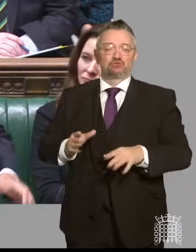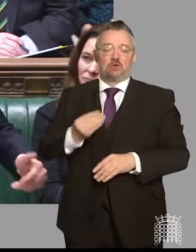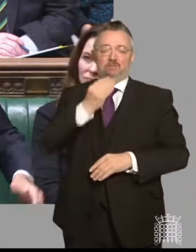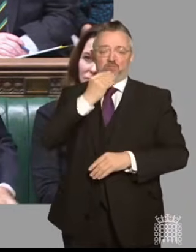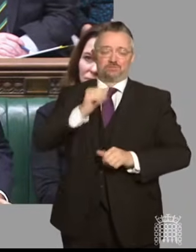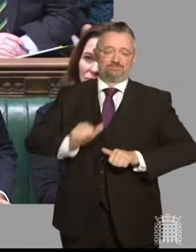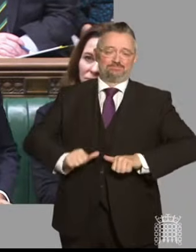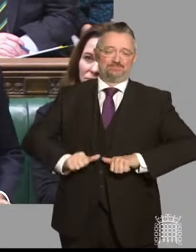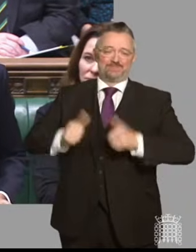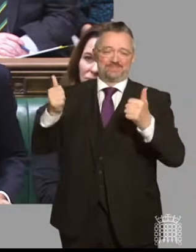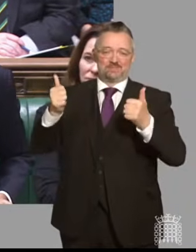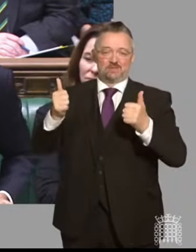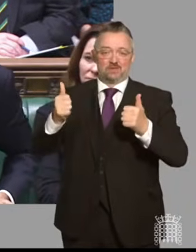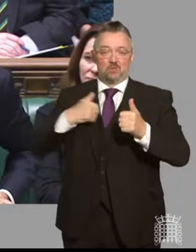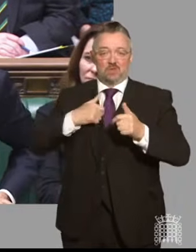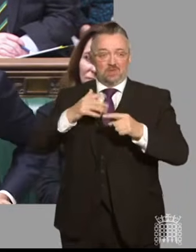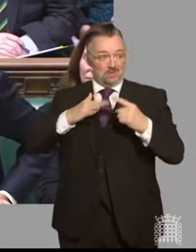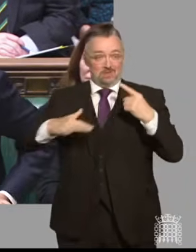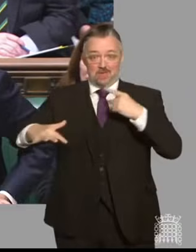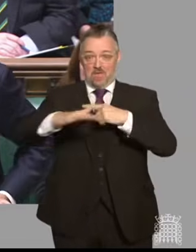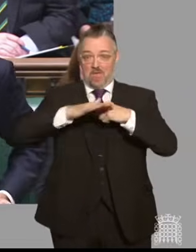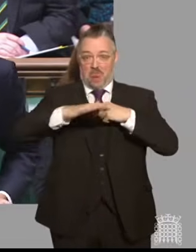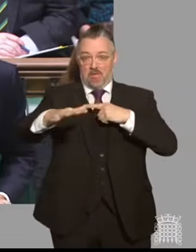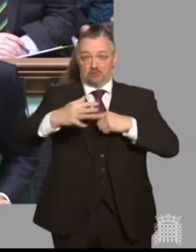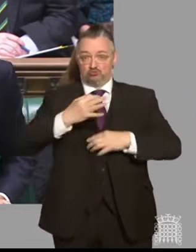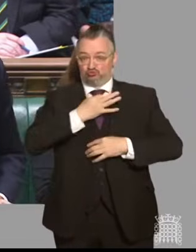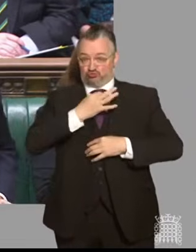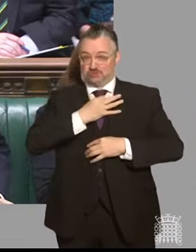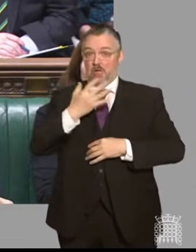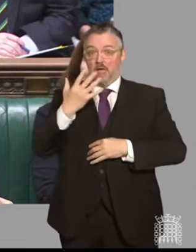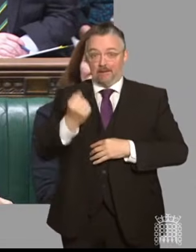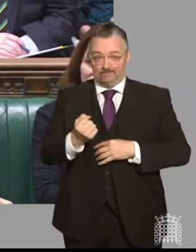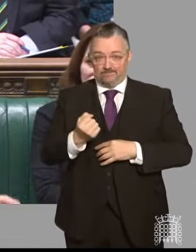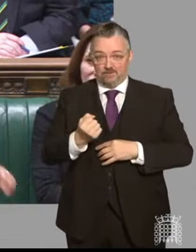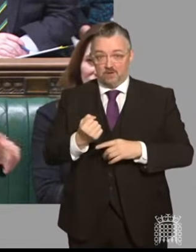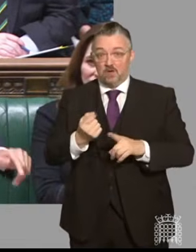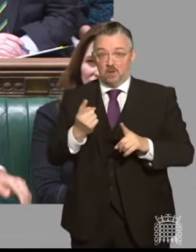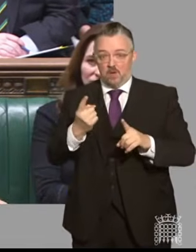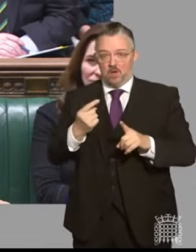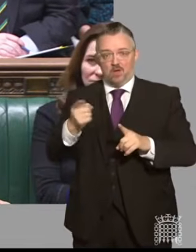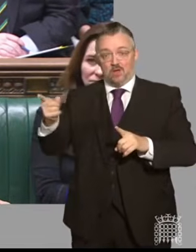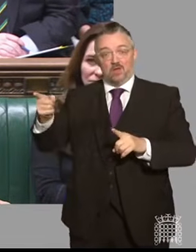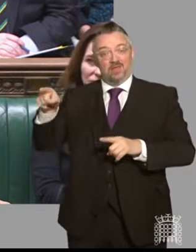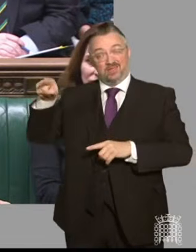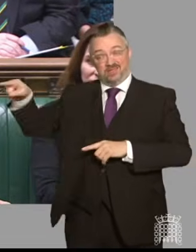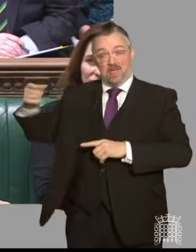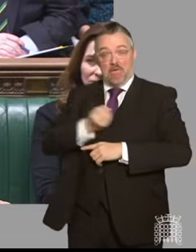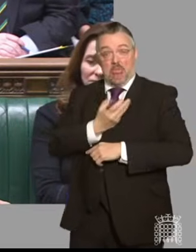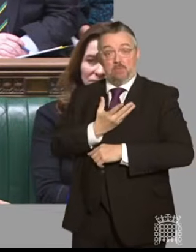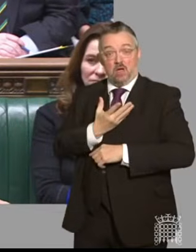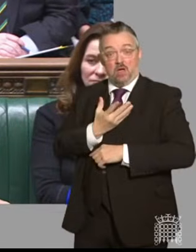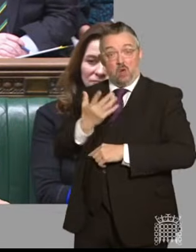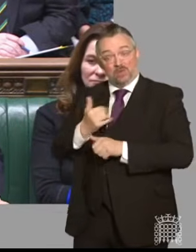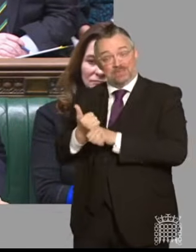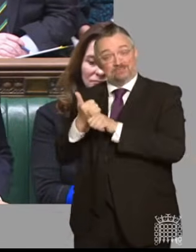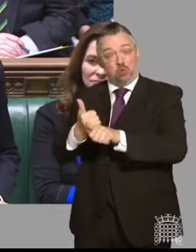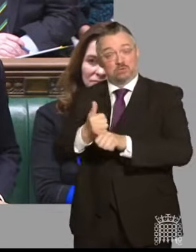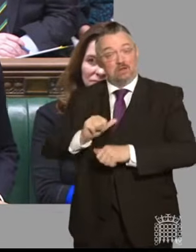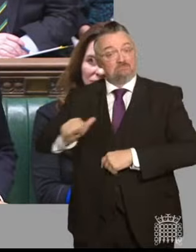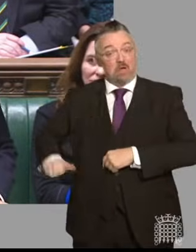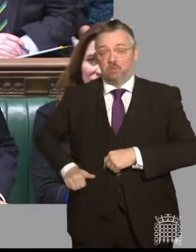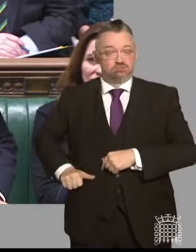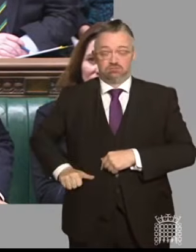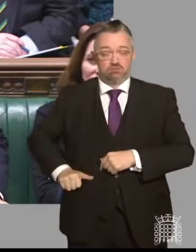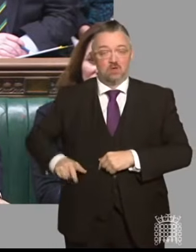opposite. Not only do they not want to back our farmers, they also want to impose top-down planning targets which would concrete over